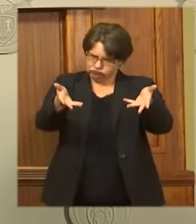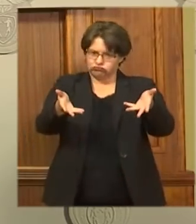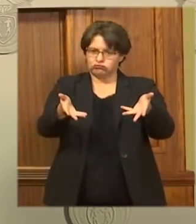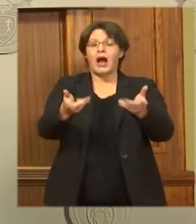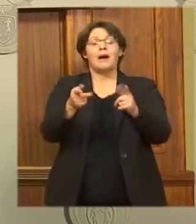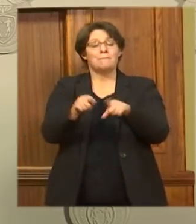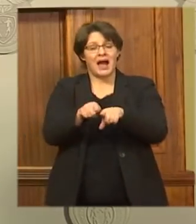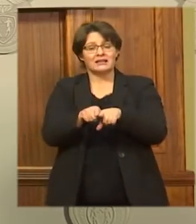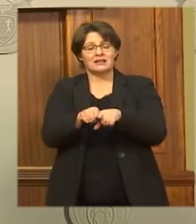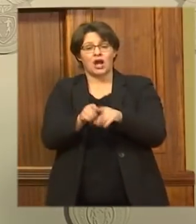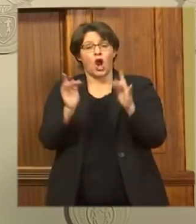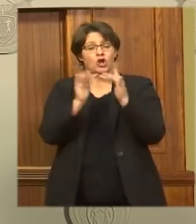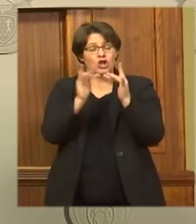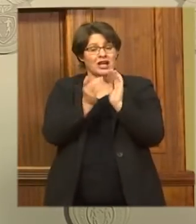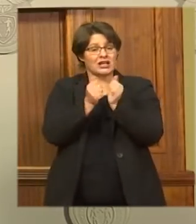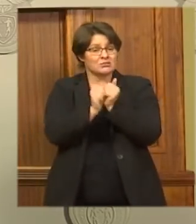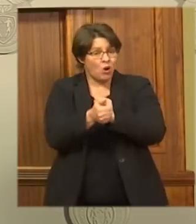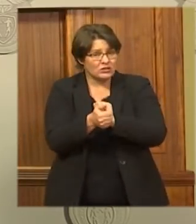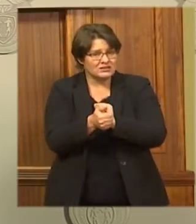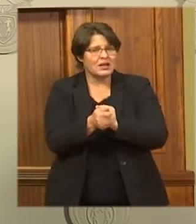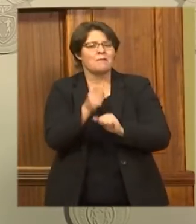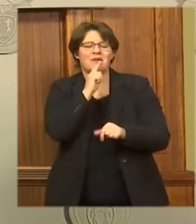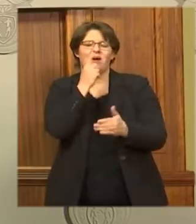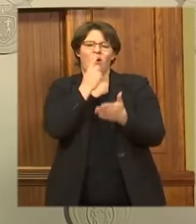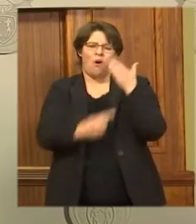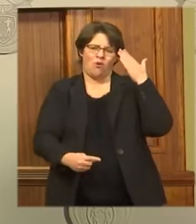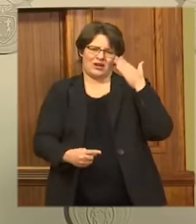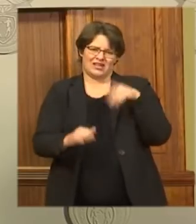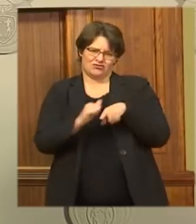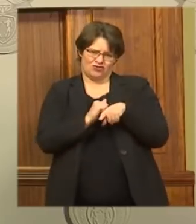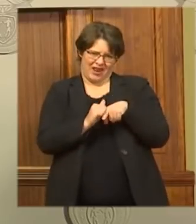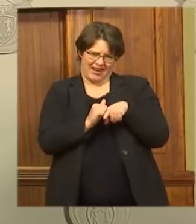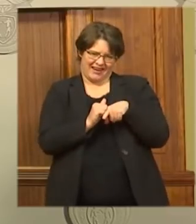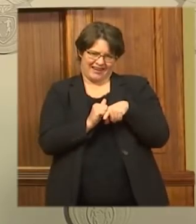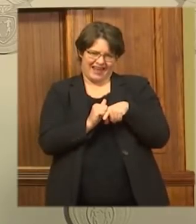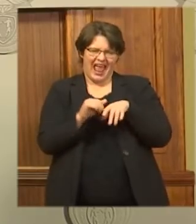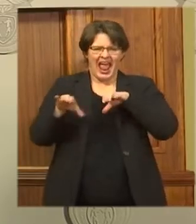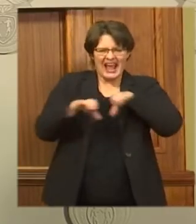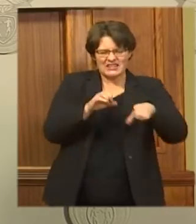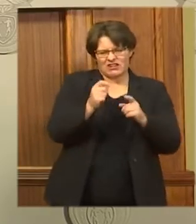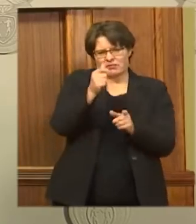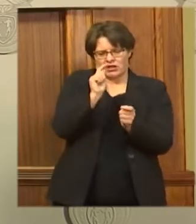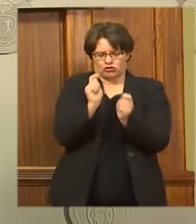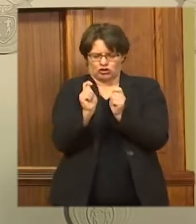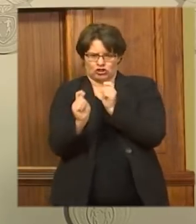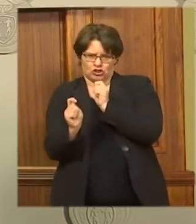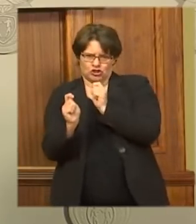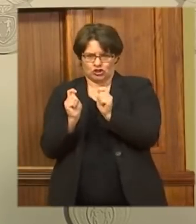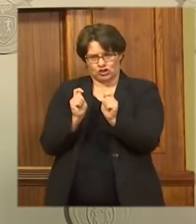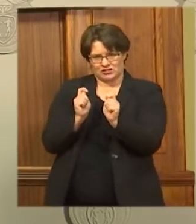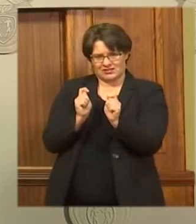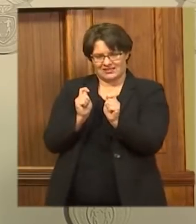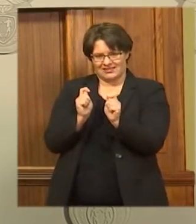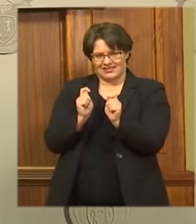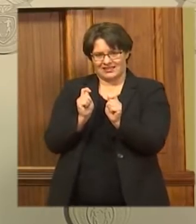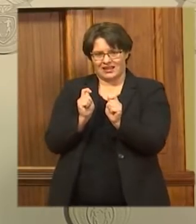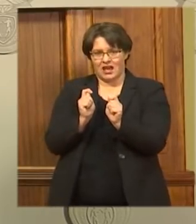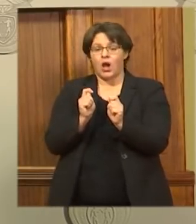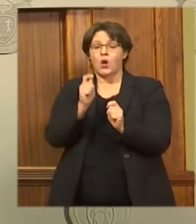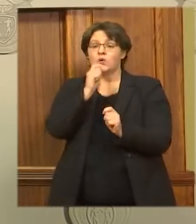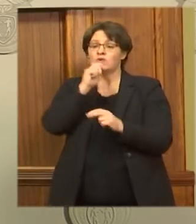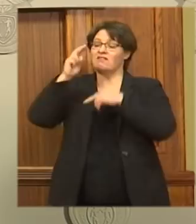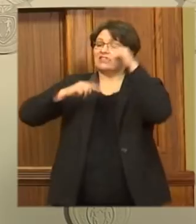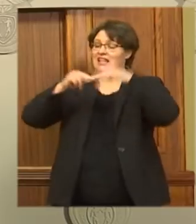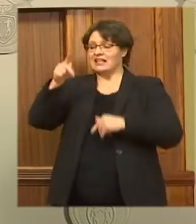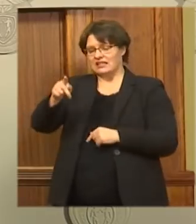Contact sports will be allowed only for training and modified activities with restricted use of